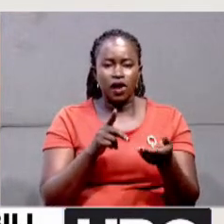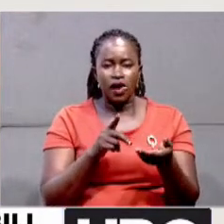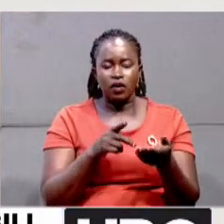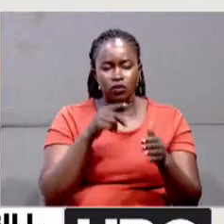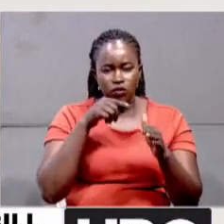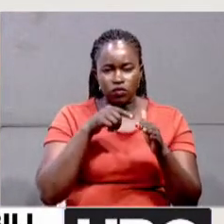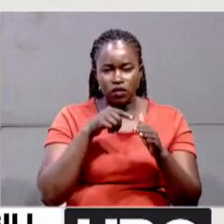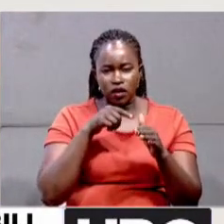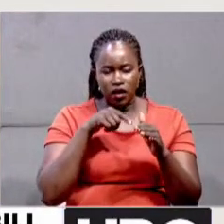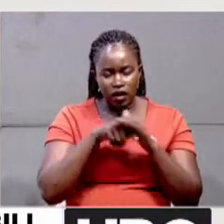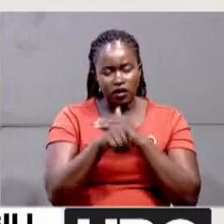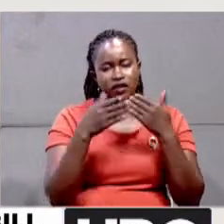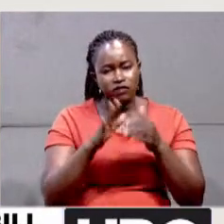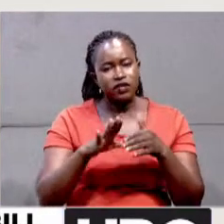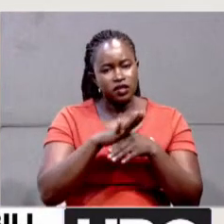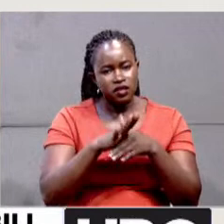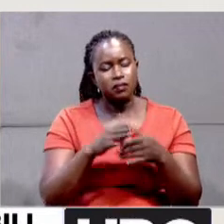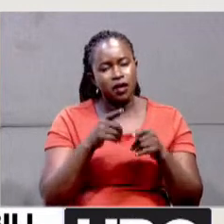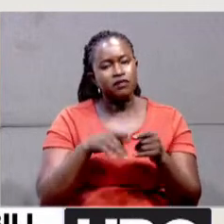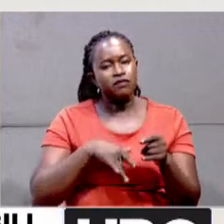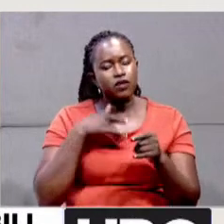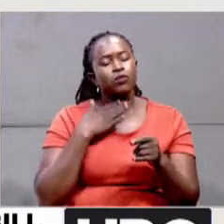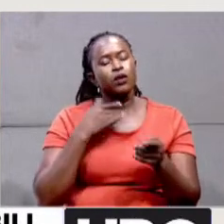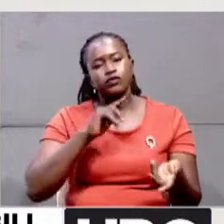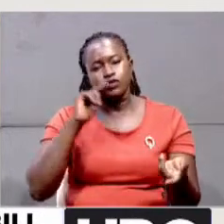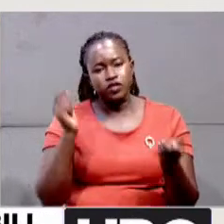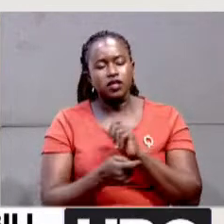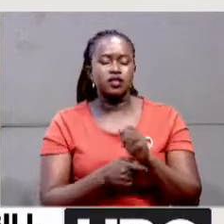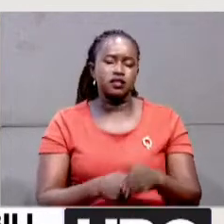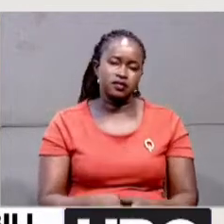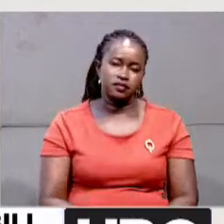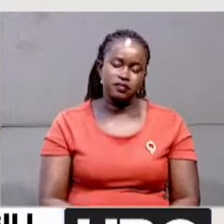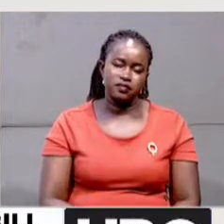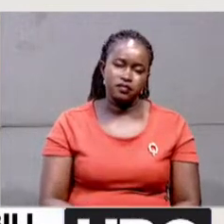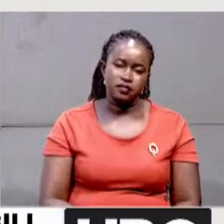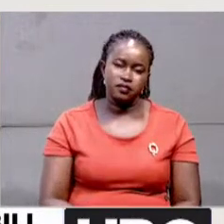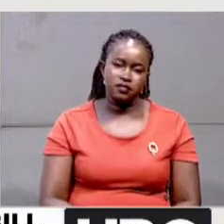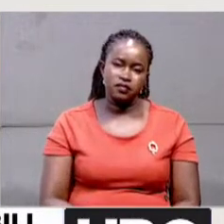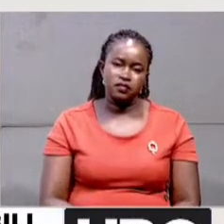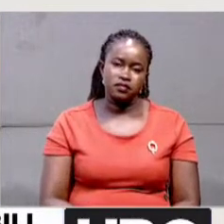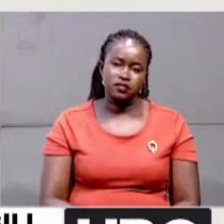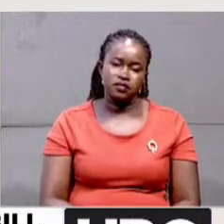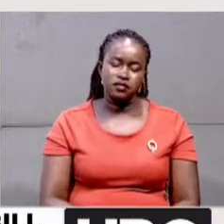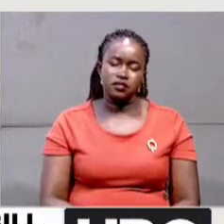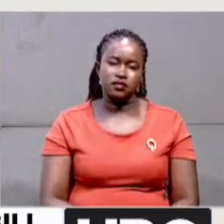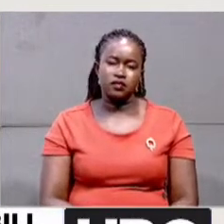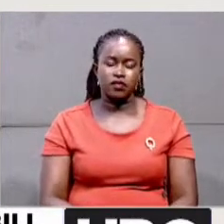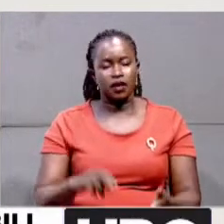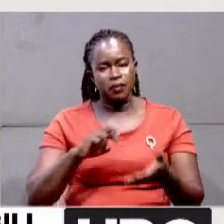area and they want to change. So they have some